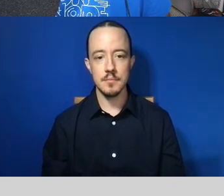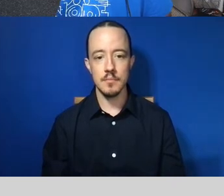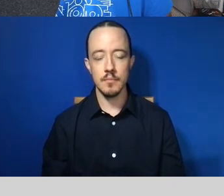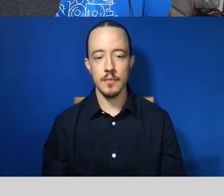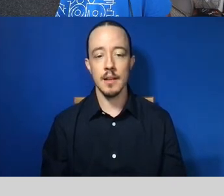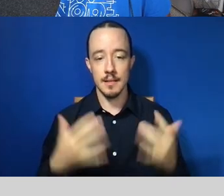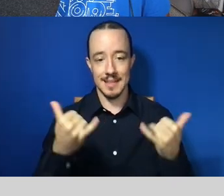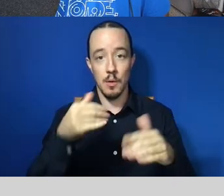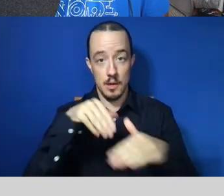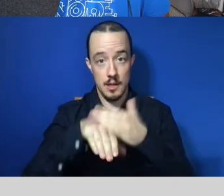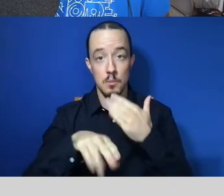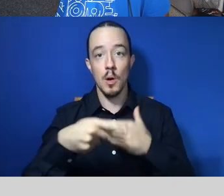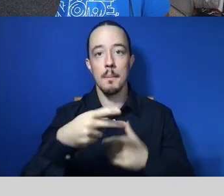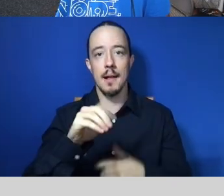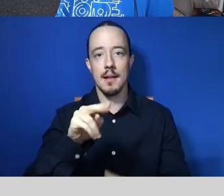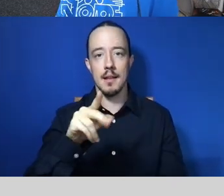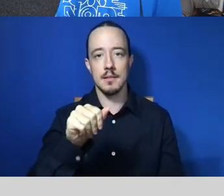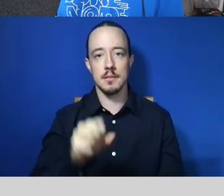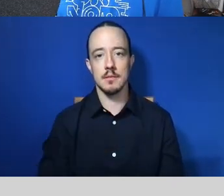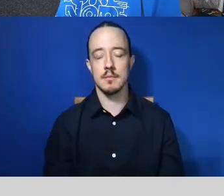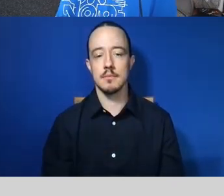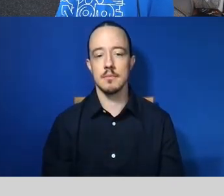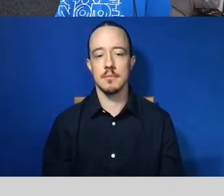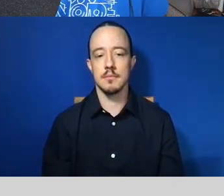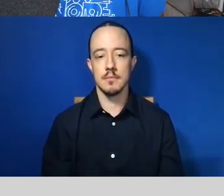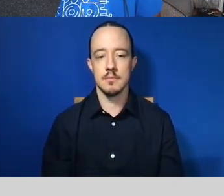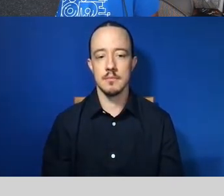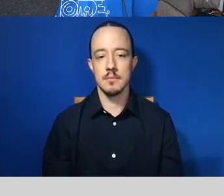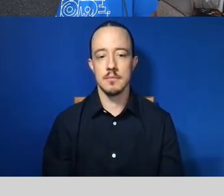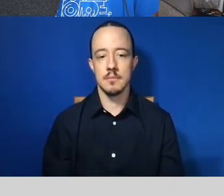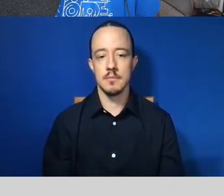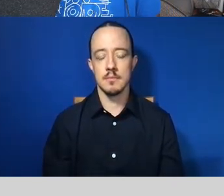here. Let's go ahead and import pandas.